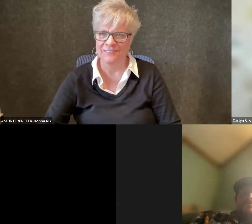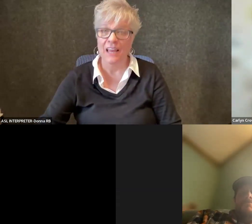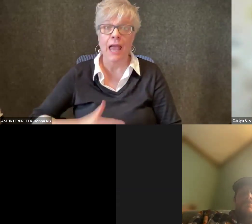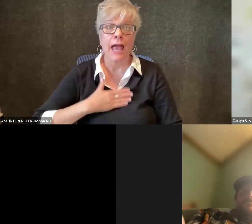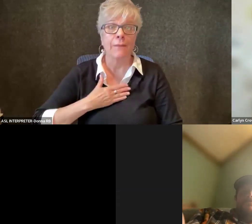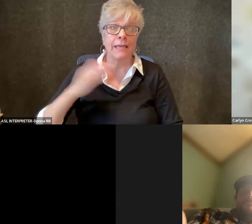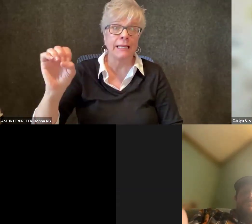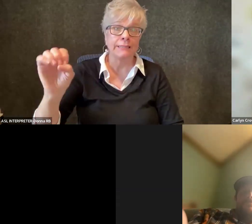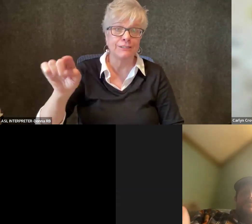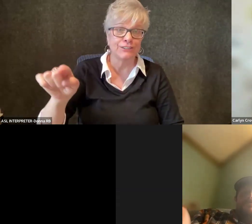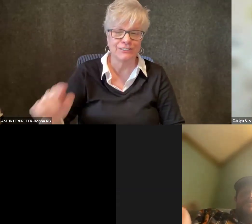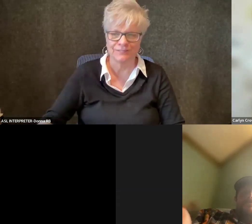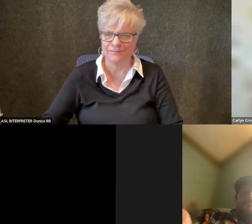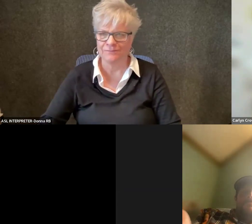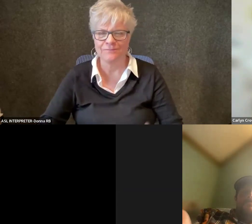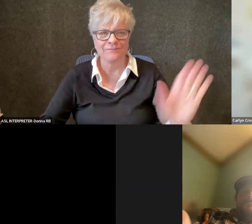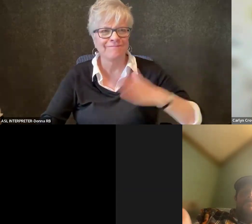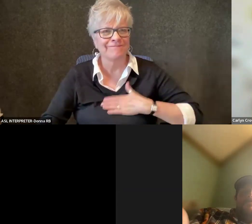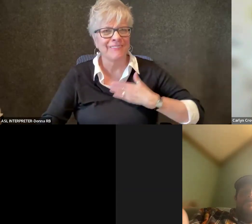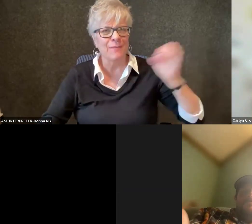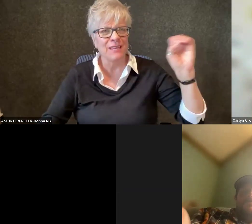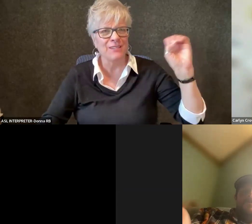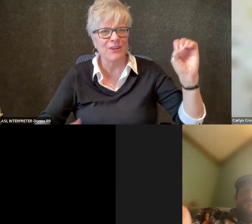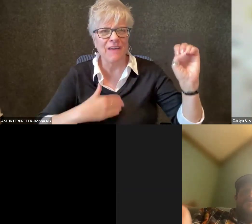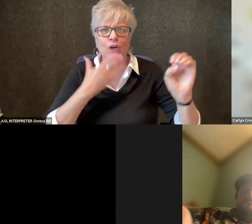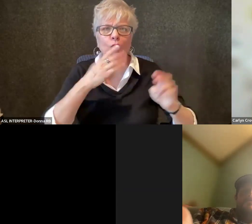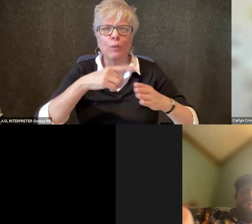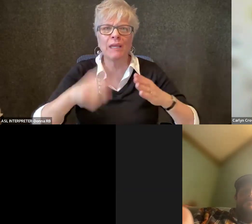Easter. Happy Easter. Have a good weekend.